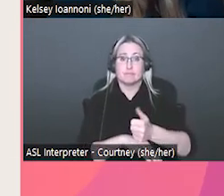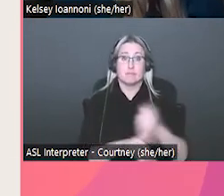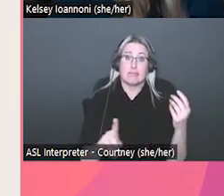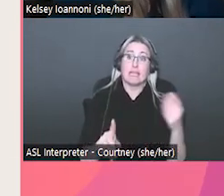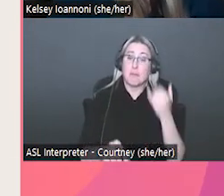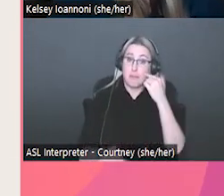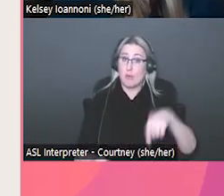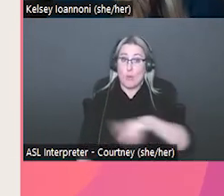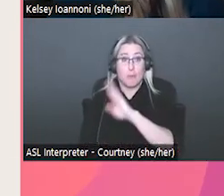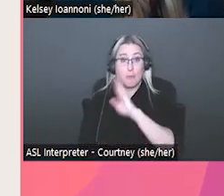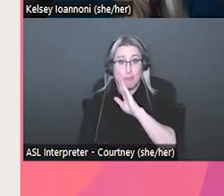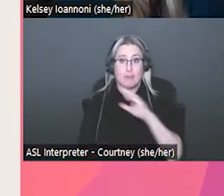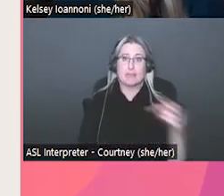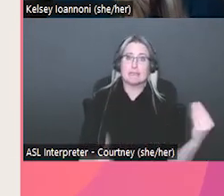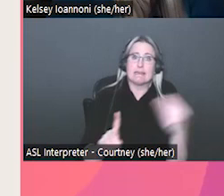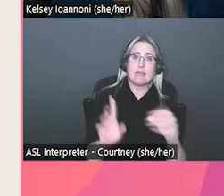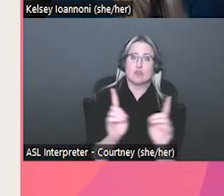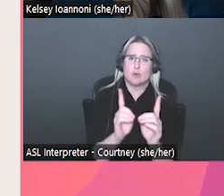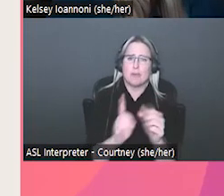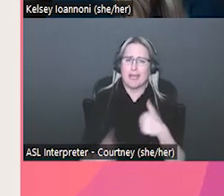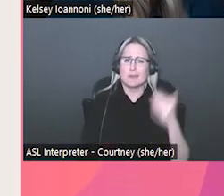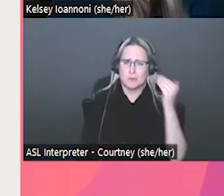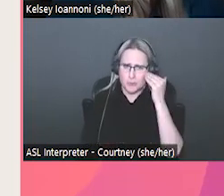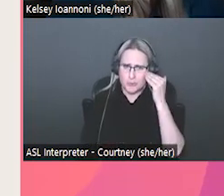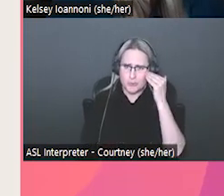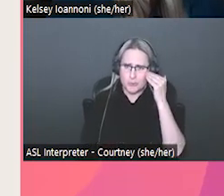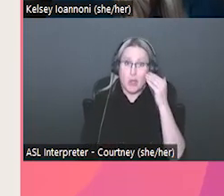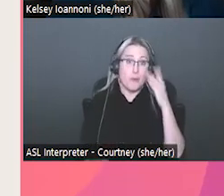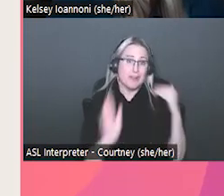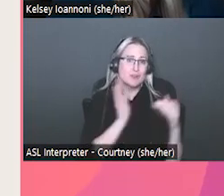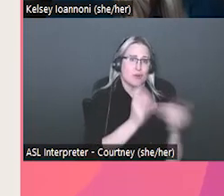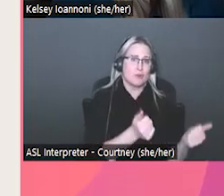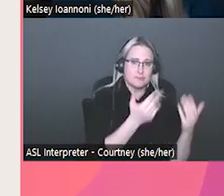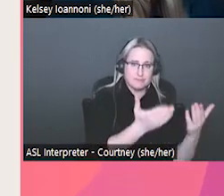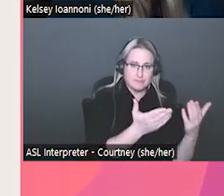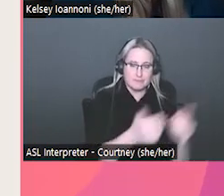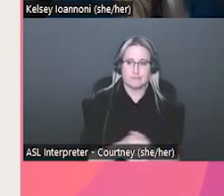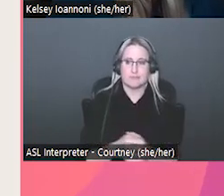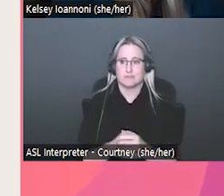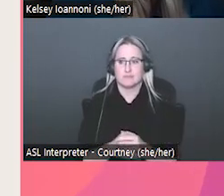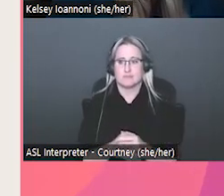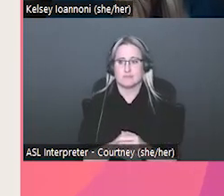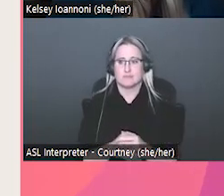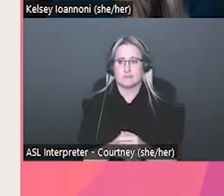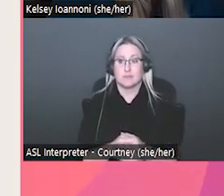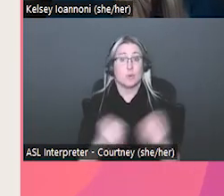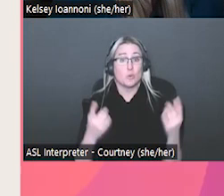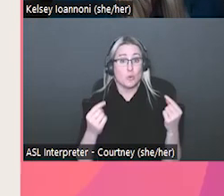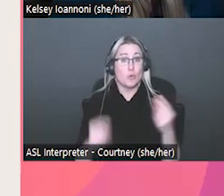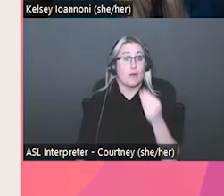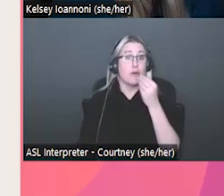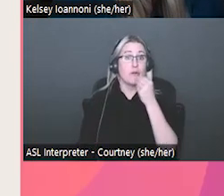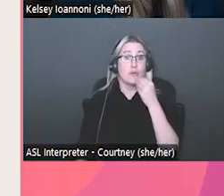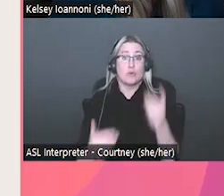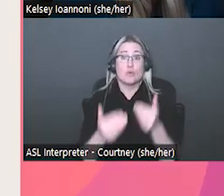after I went to bed, but I blatantly knew what was going on because this was the doctor's recommendations. She put bells on the food